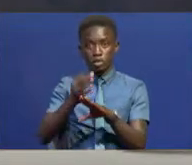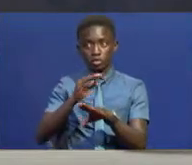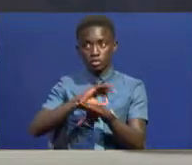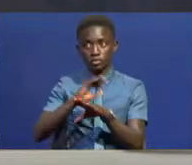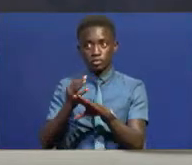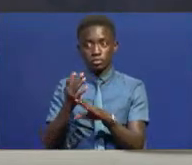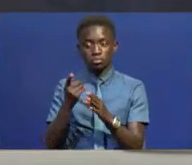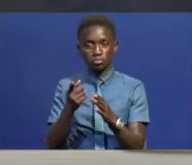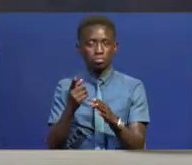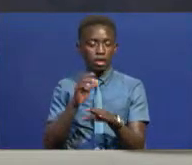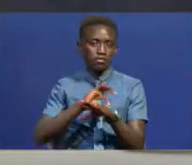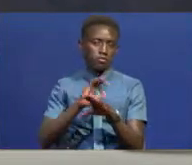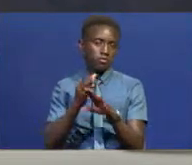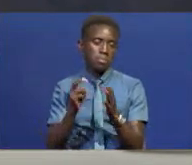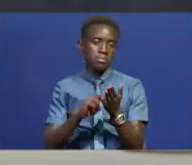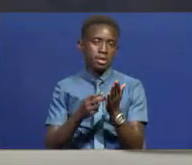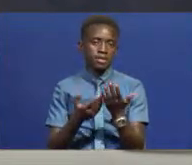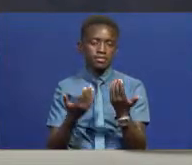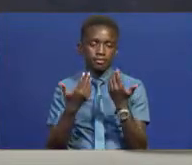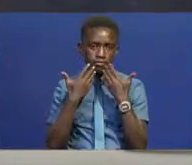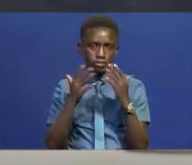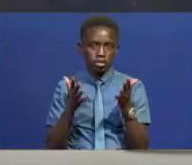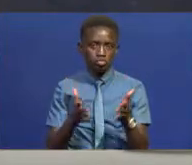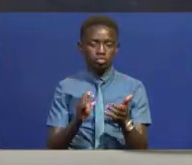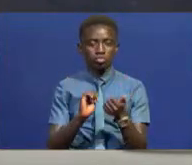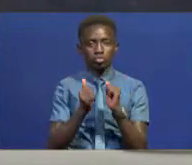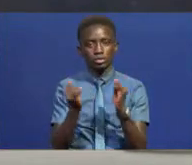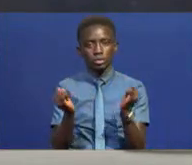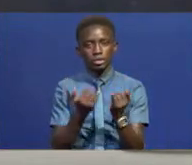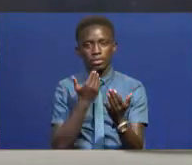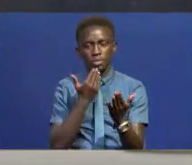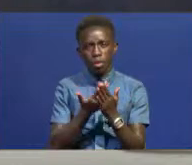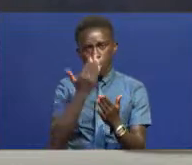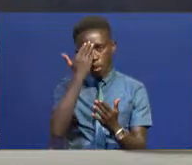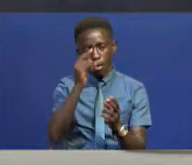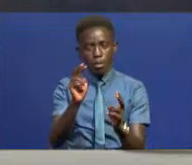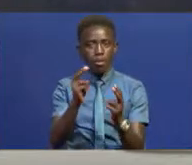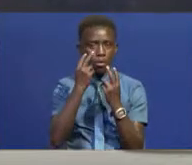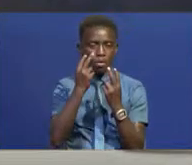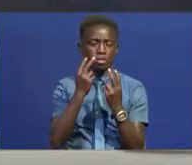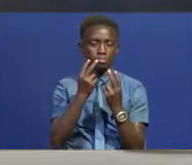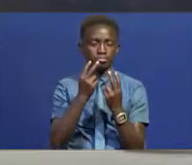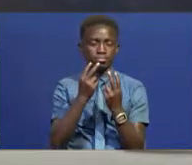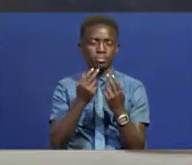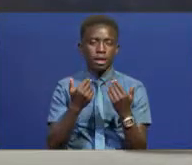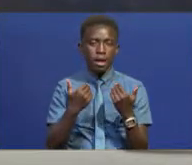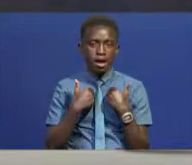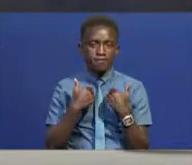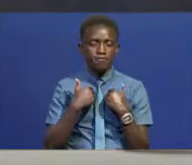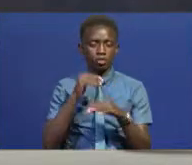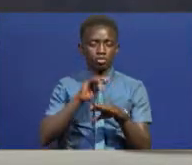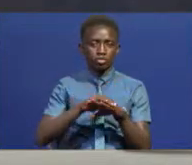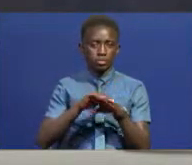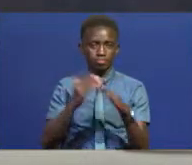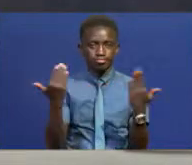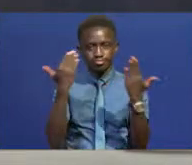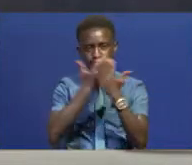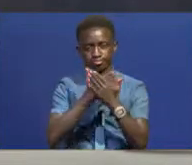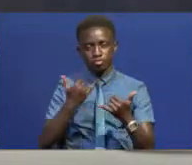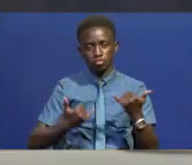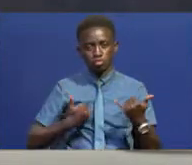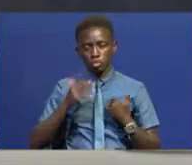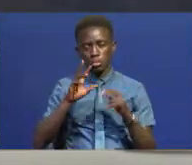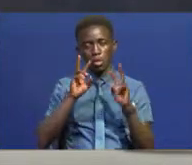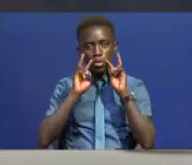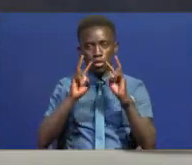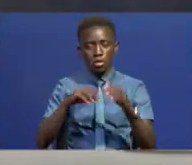Futsal note is how we end tonight's edition of Sports. Thank you so much for watching. Have a restful night and enjoy the rest of your viewing. I'm